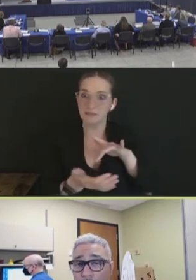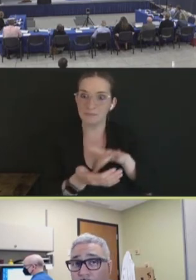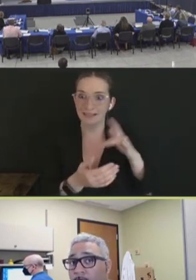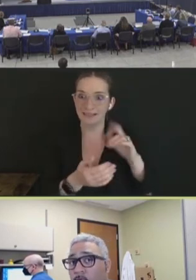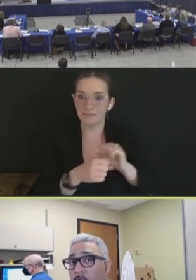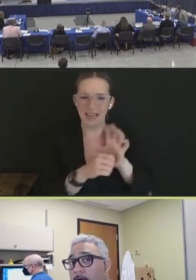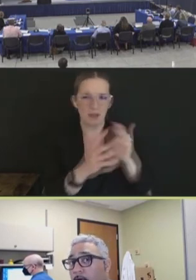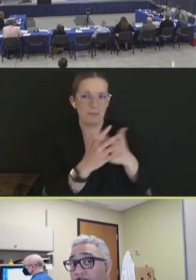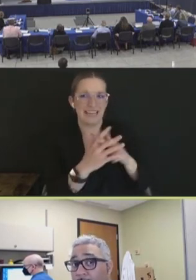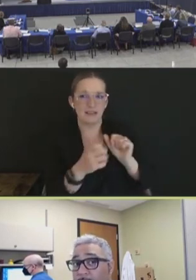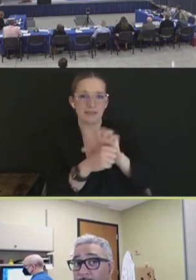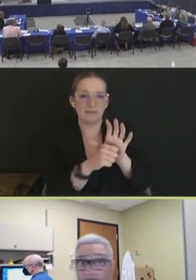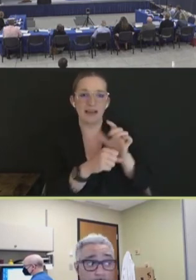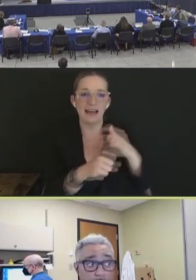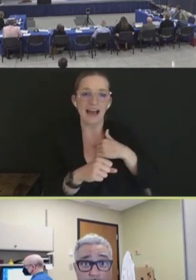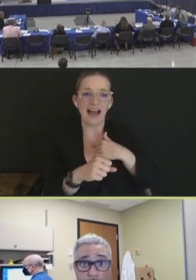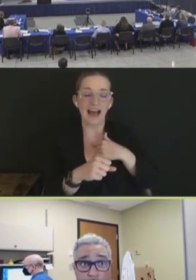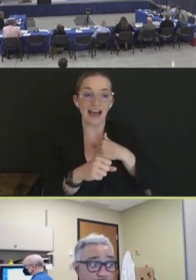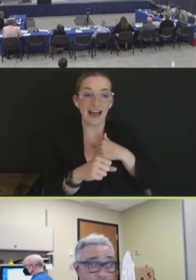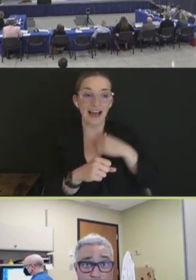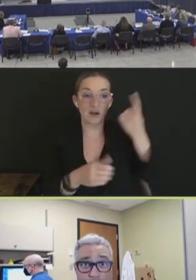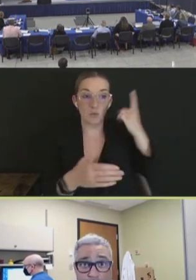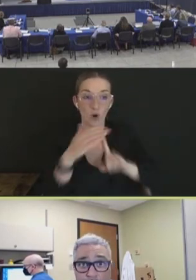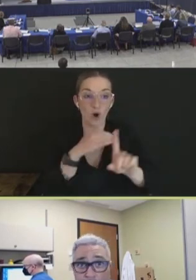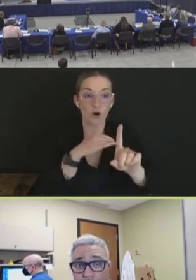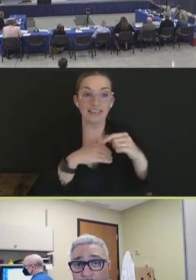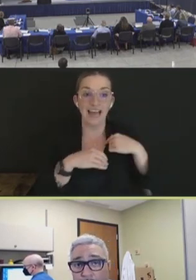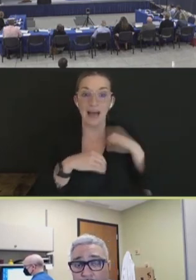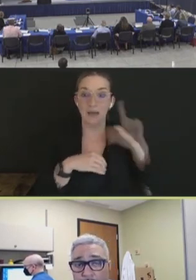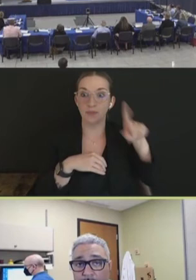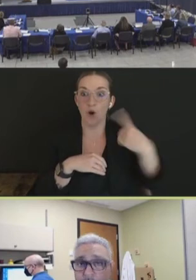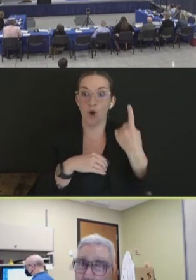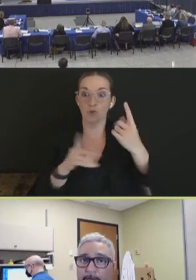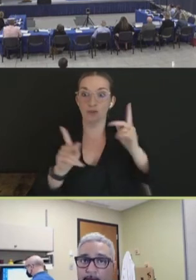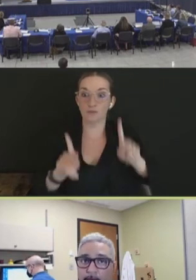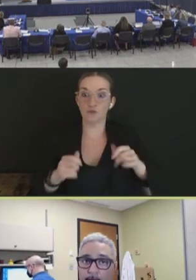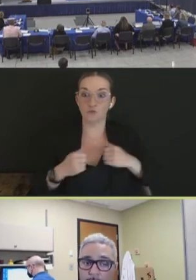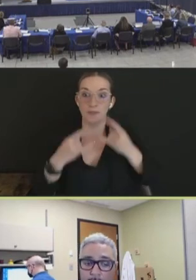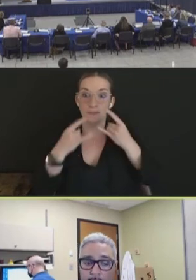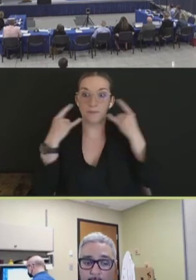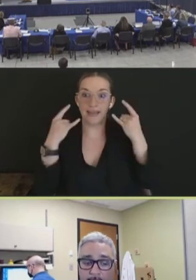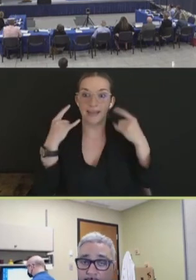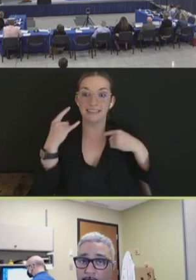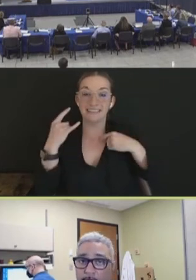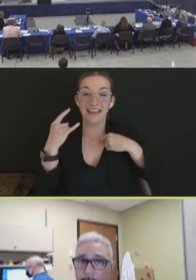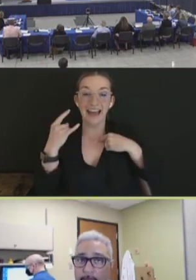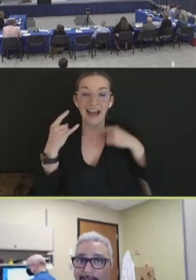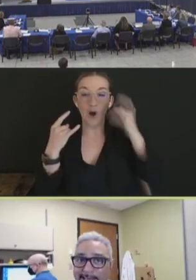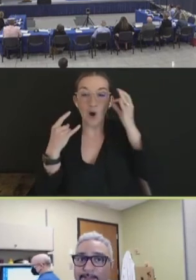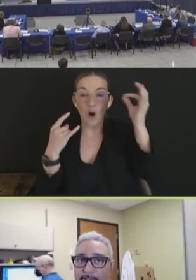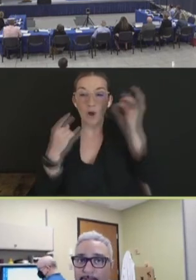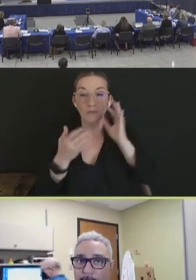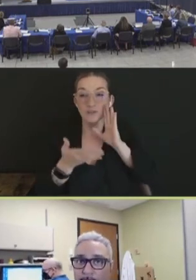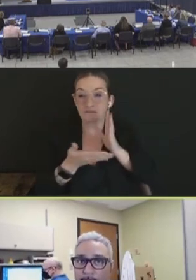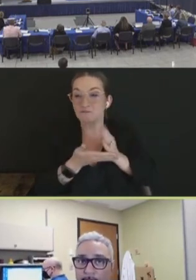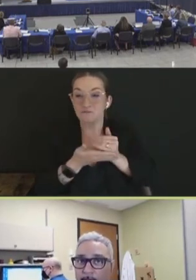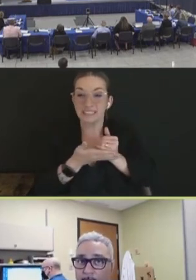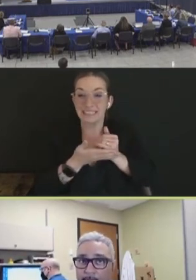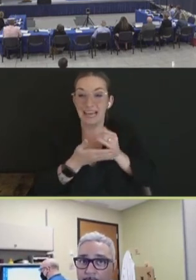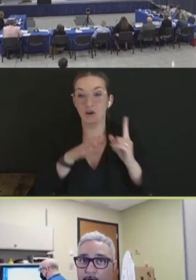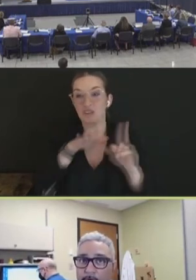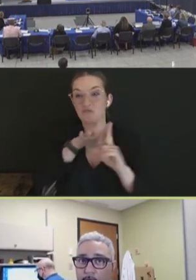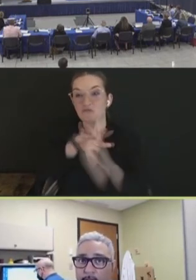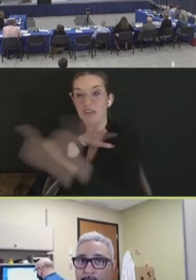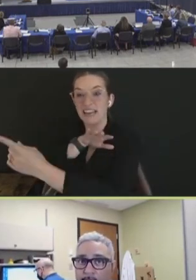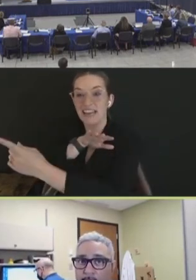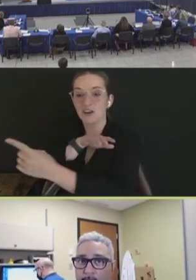I'm the only person wearing a mask in there. And I almost freaked out and ran out of there. But I said, wait a second. If I really want to engage the community, I